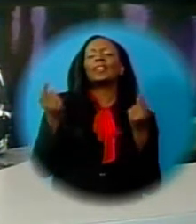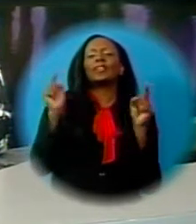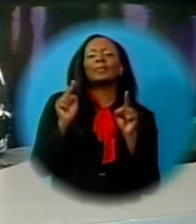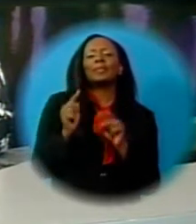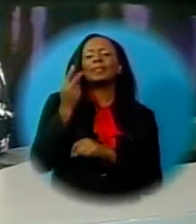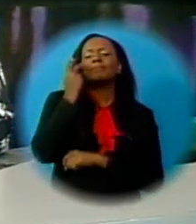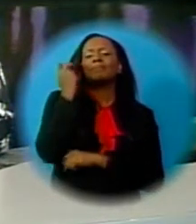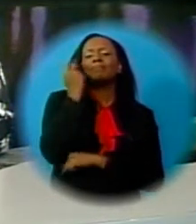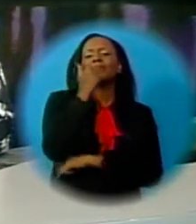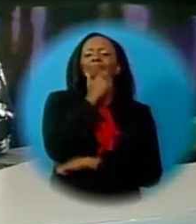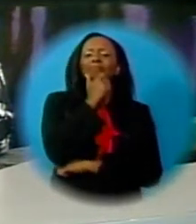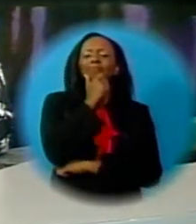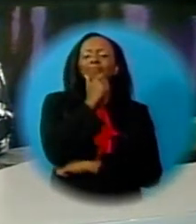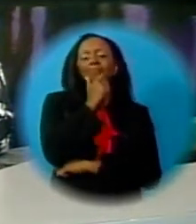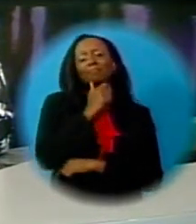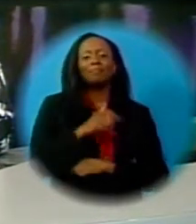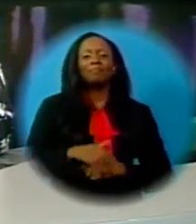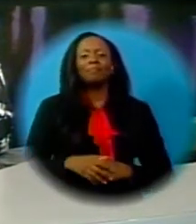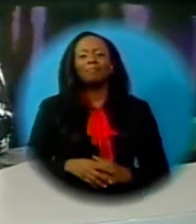eyes.